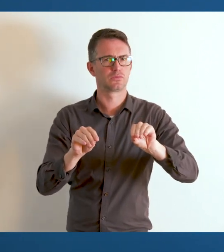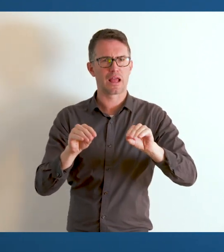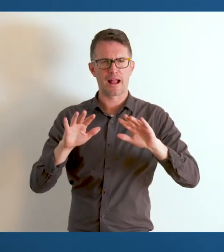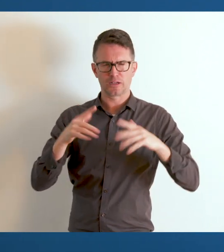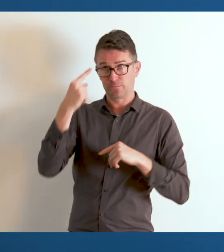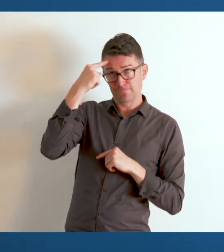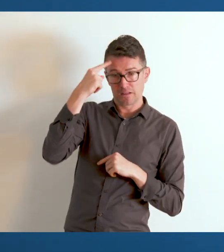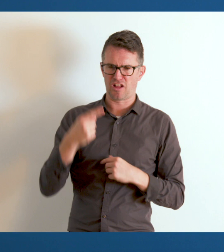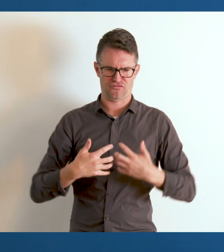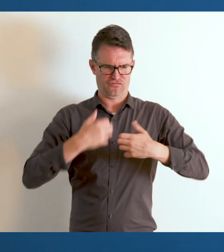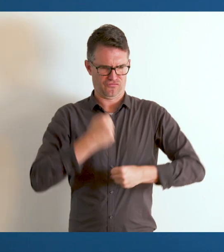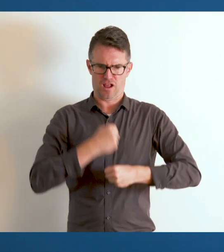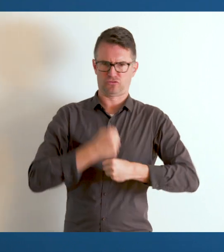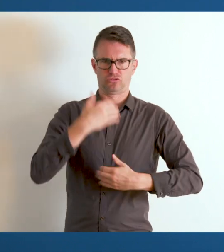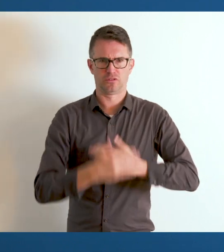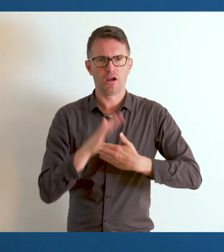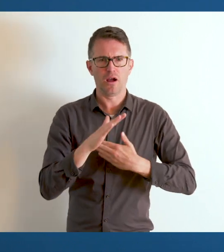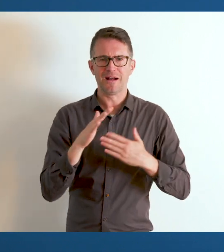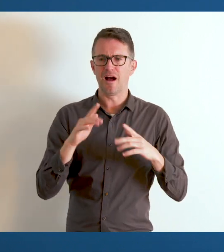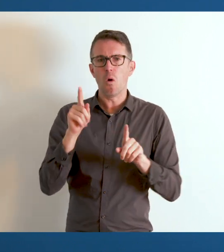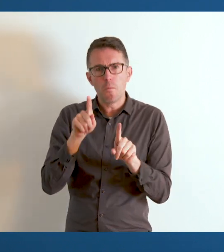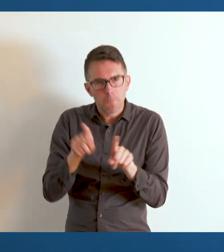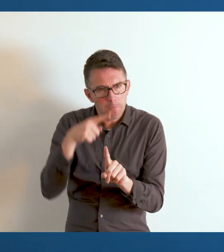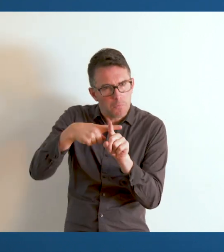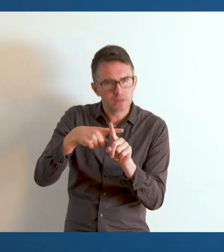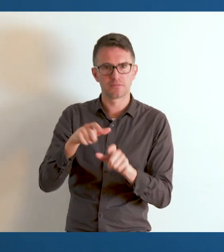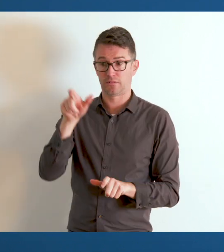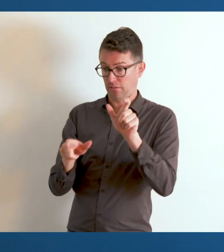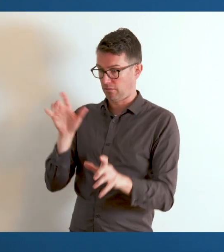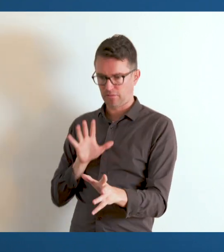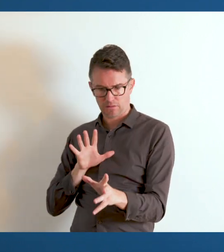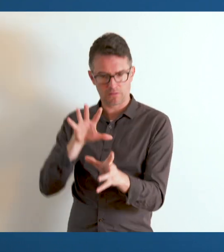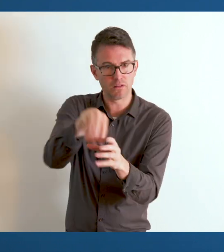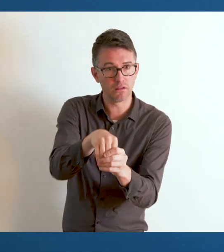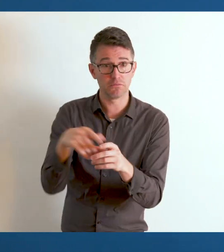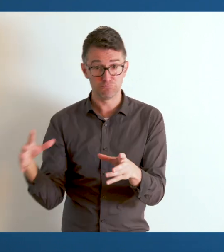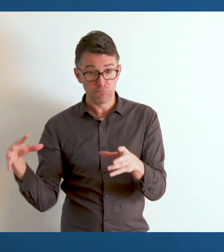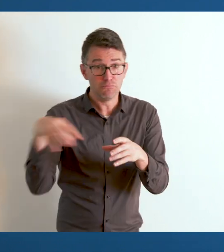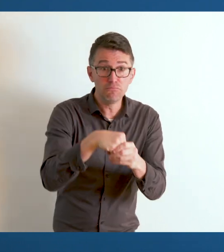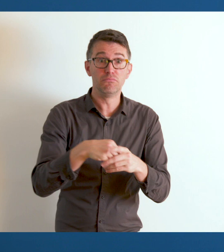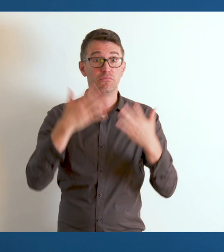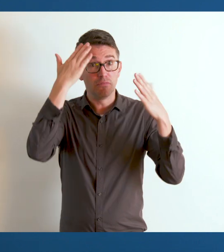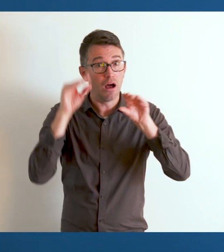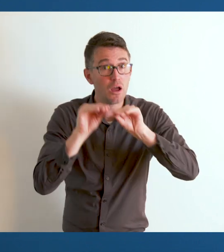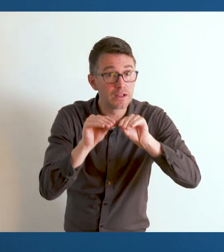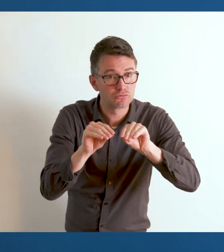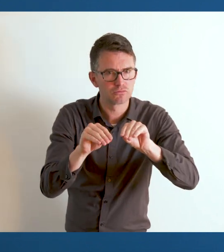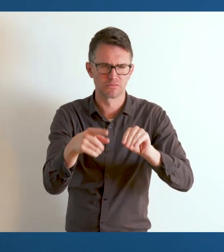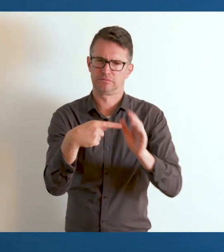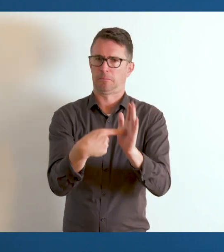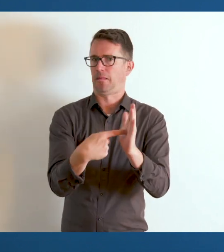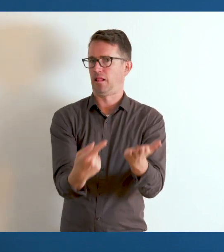don't only look at functioning, but we look at participation. All children have the right to an education, so we use that